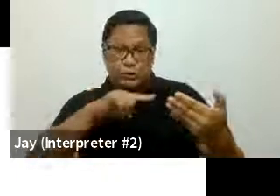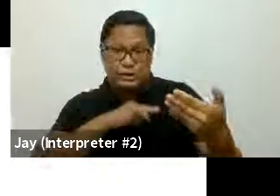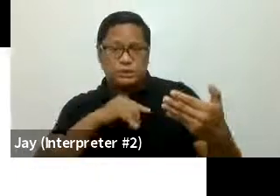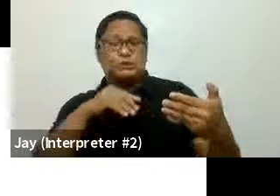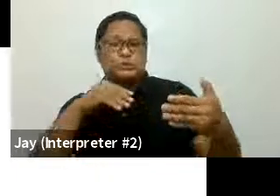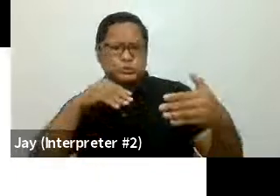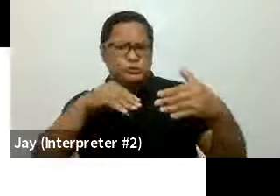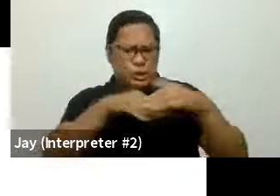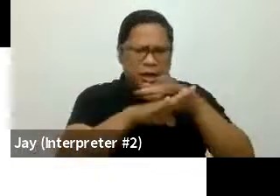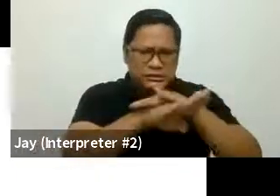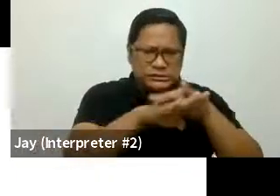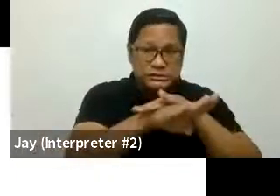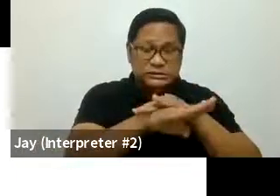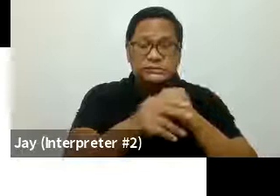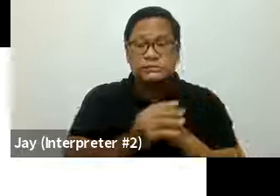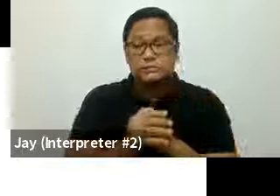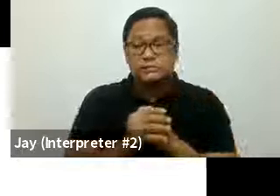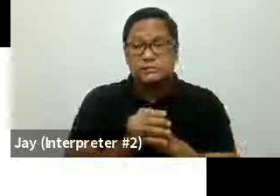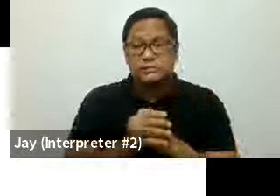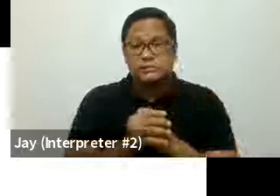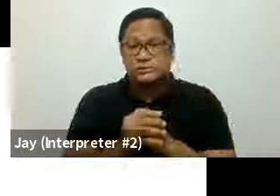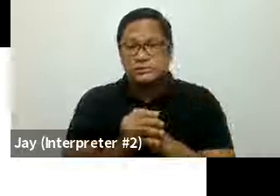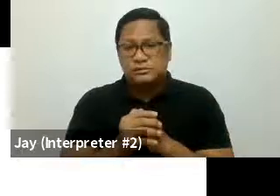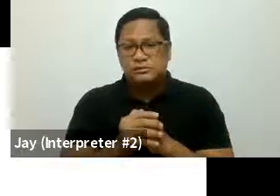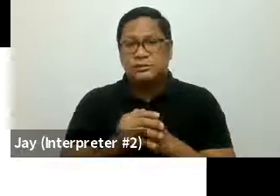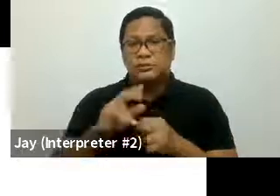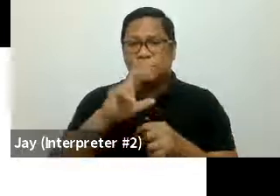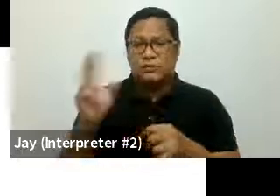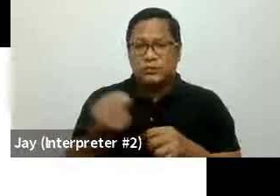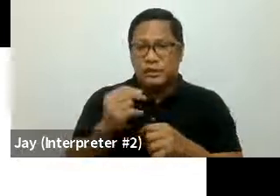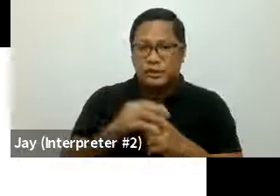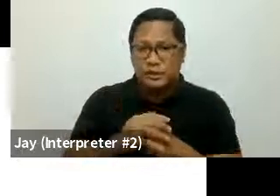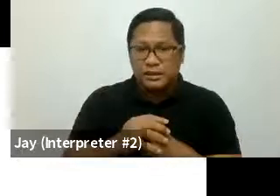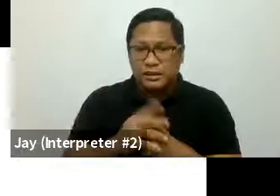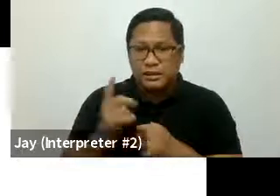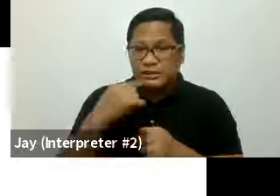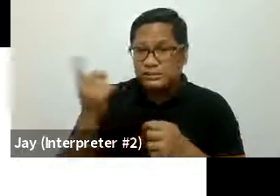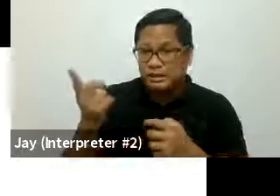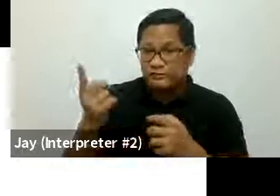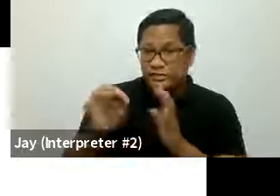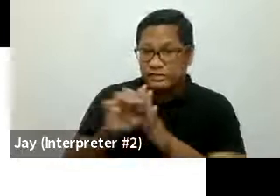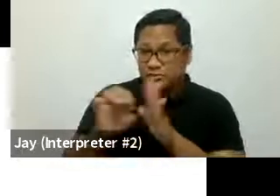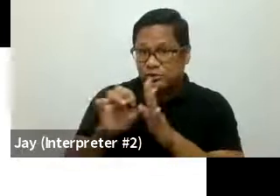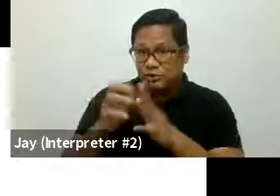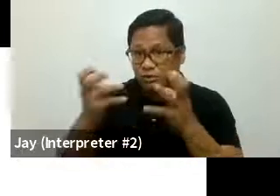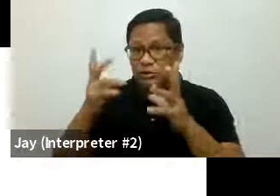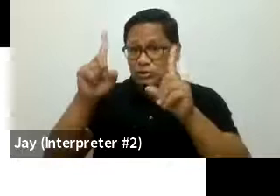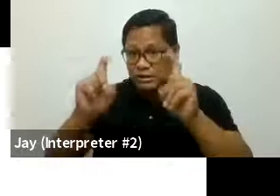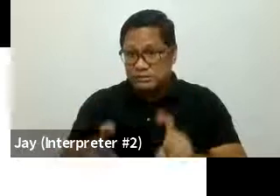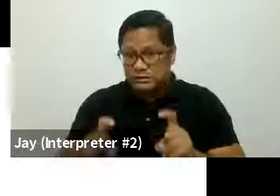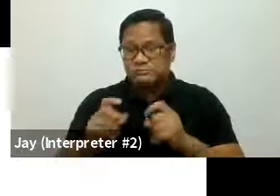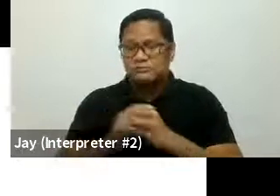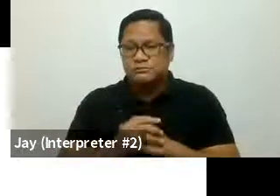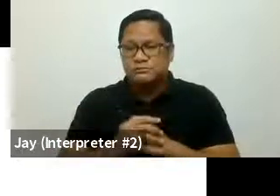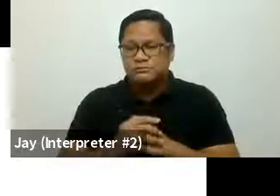ensure this access. Let's talk Korea. When Korea started to say, okay, we want everybody tested.